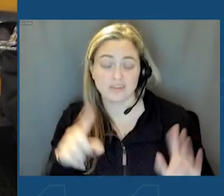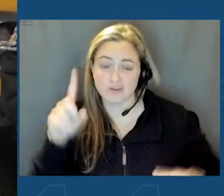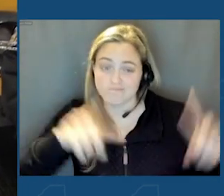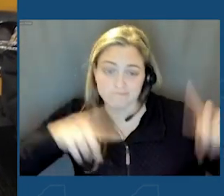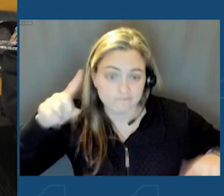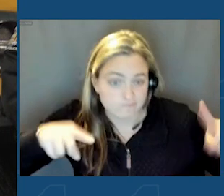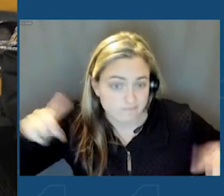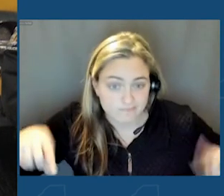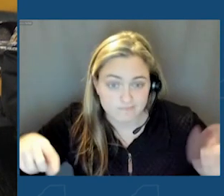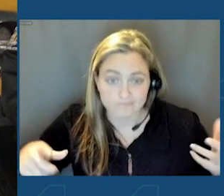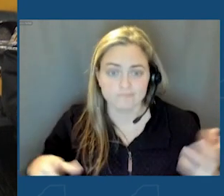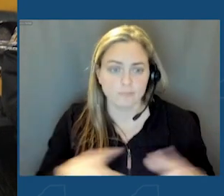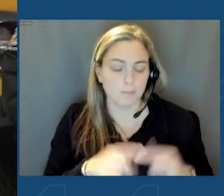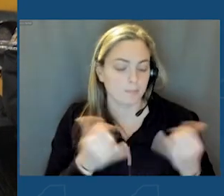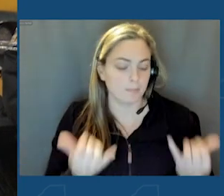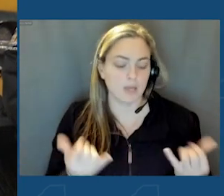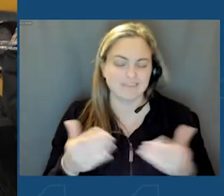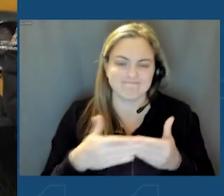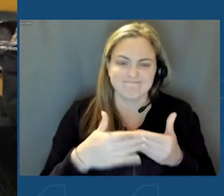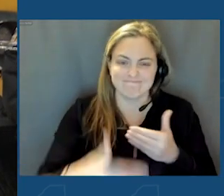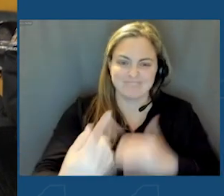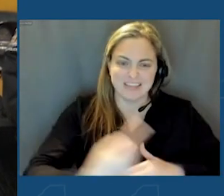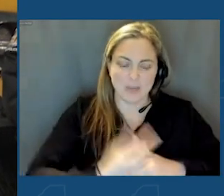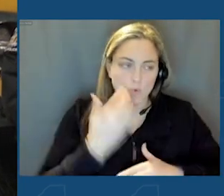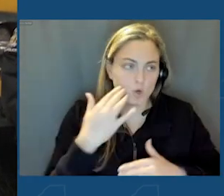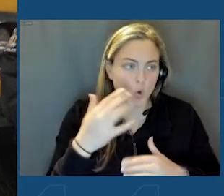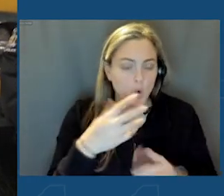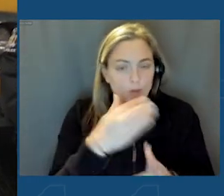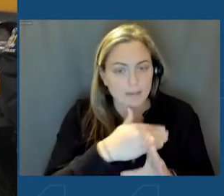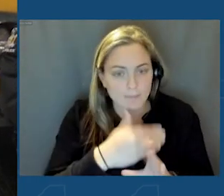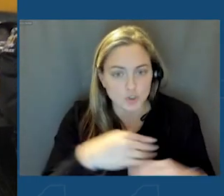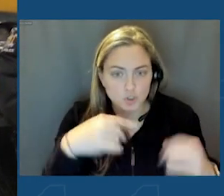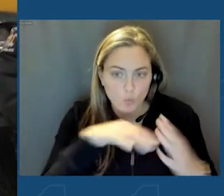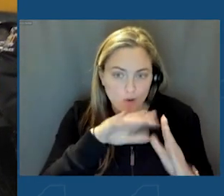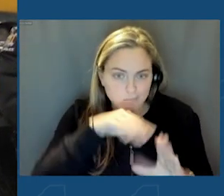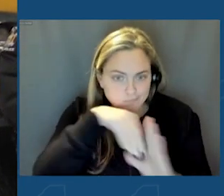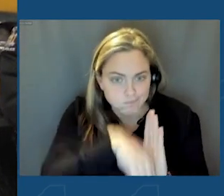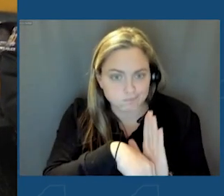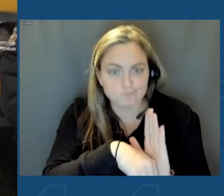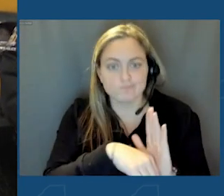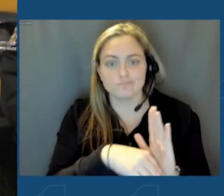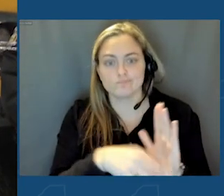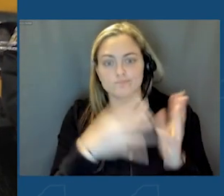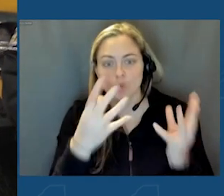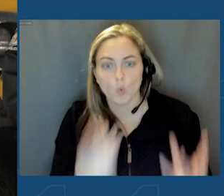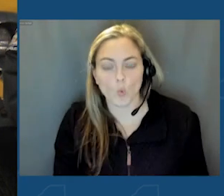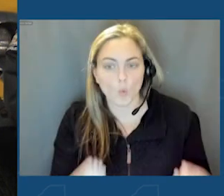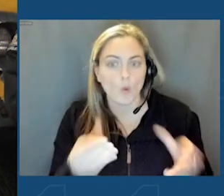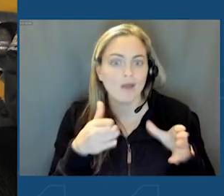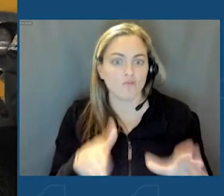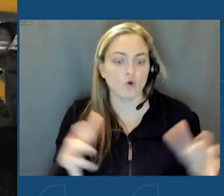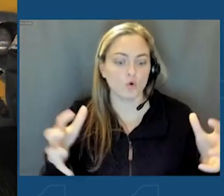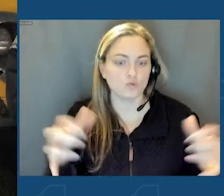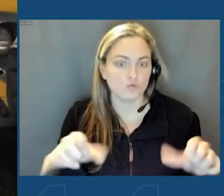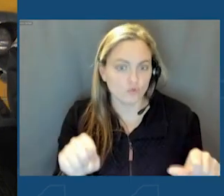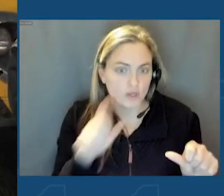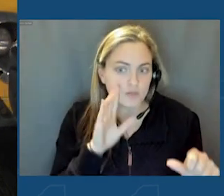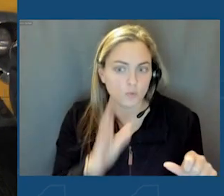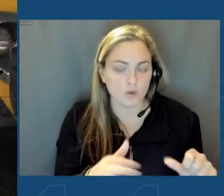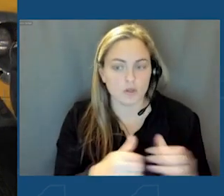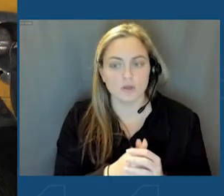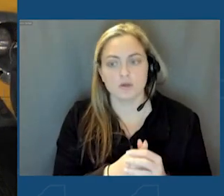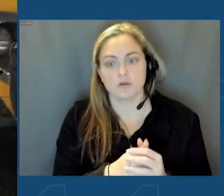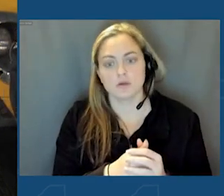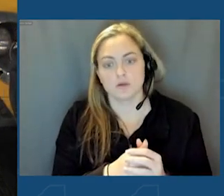now but as the day goes on we know the temperature is going to drop off and the wet roads will freeze very very quickly throw aways maintenance